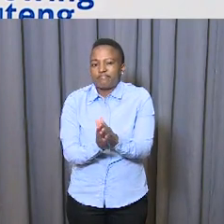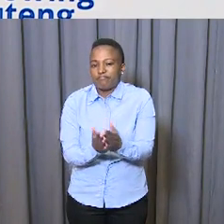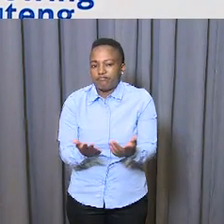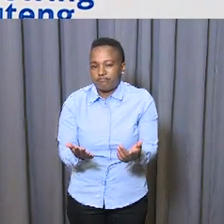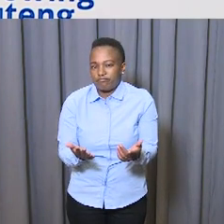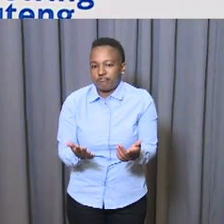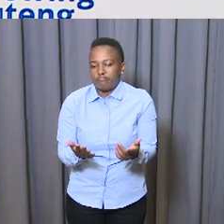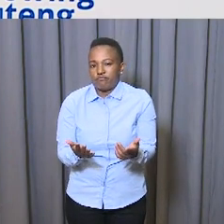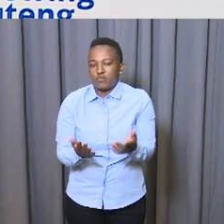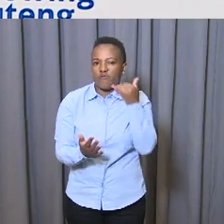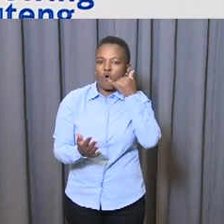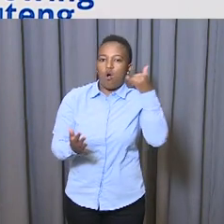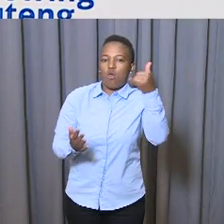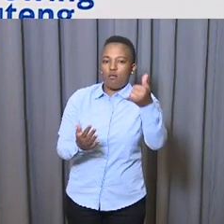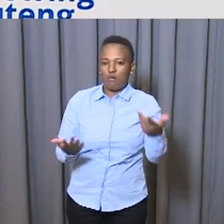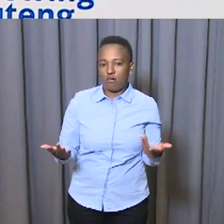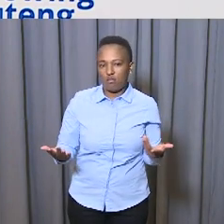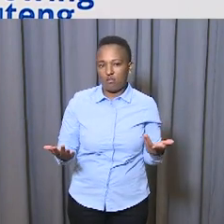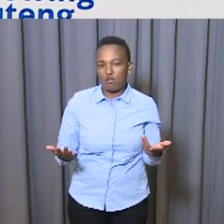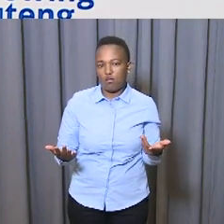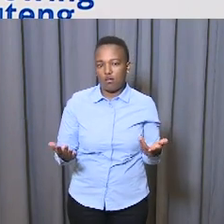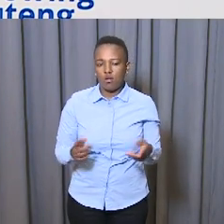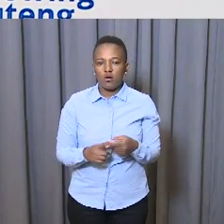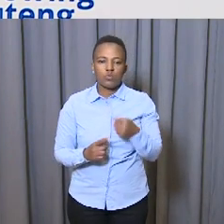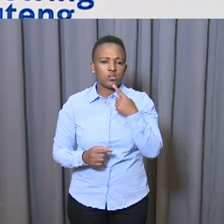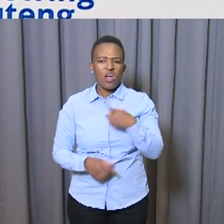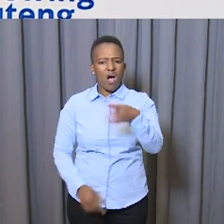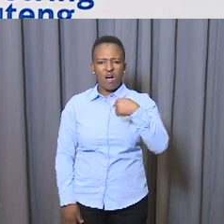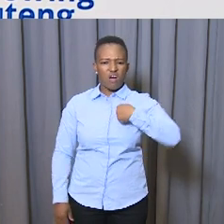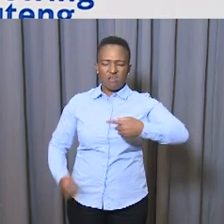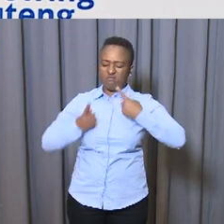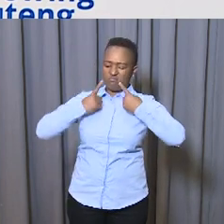It's not just to say that we are sick and tired